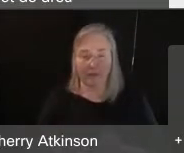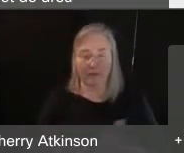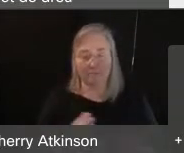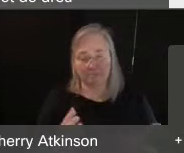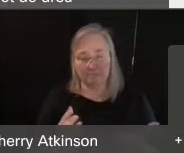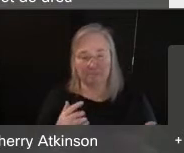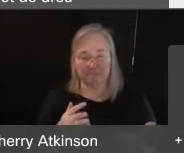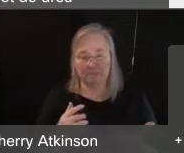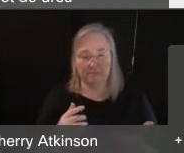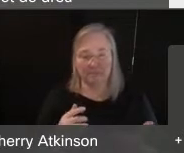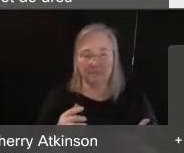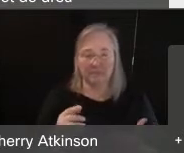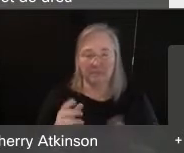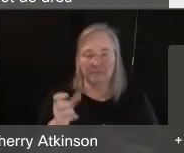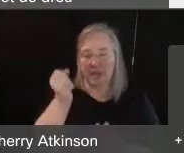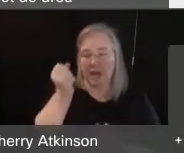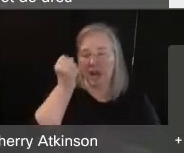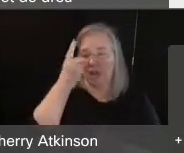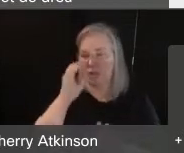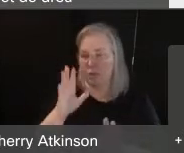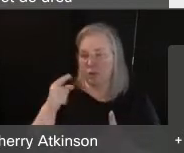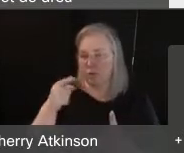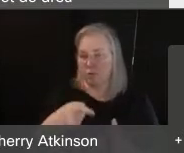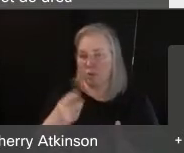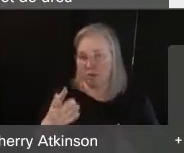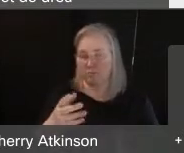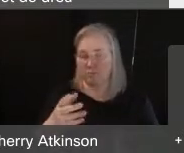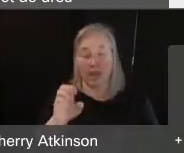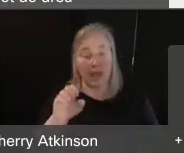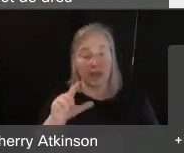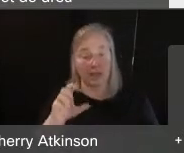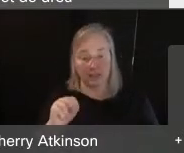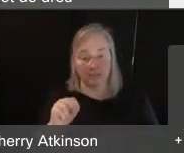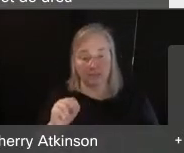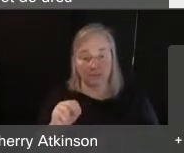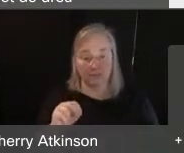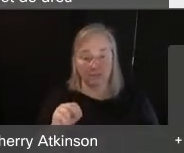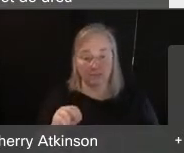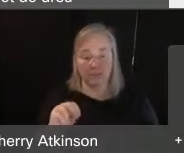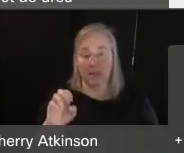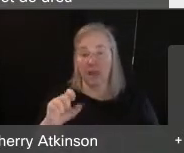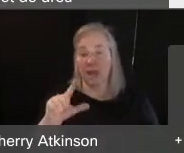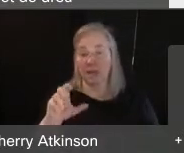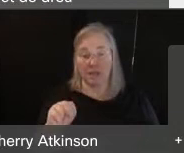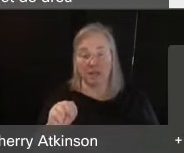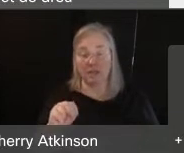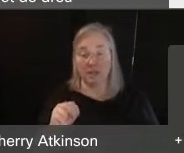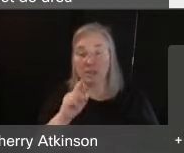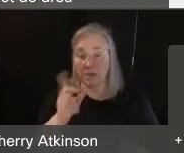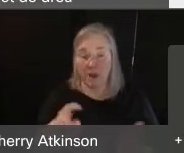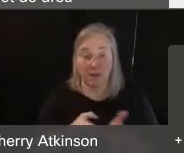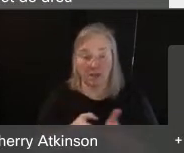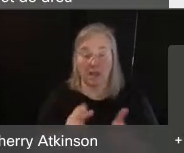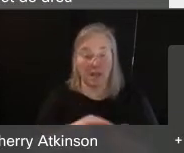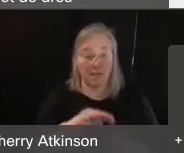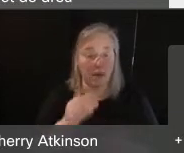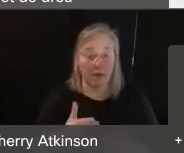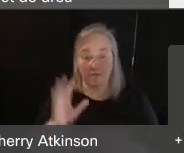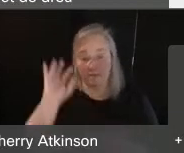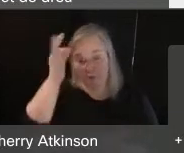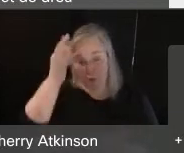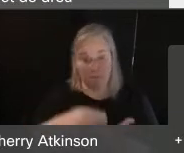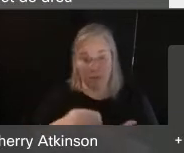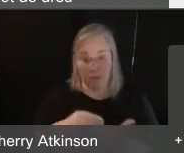Yeah, I understand your point. Ellen, you'll have something you want to add? To be honest, the amount of federal money that the school system